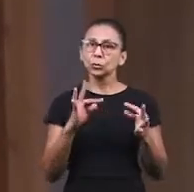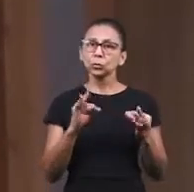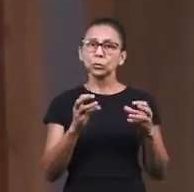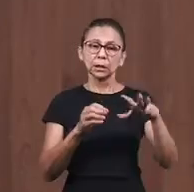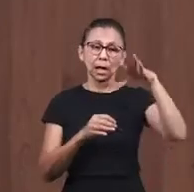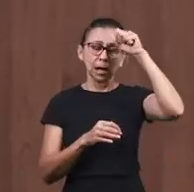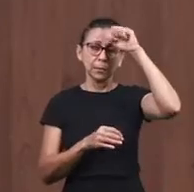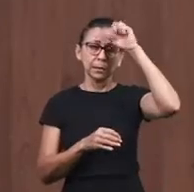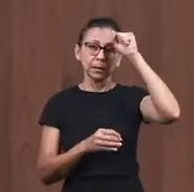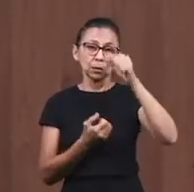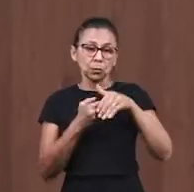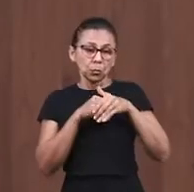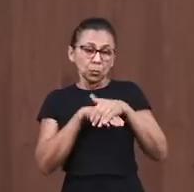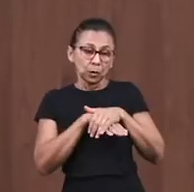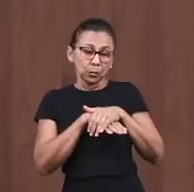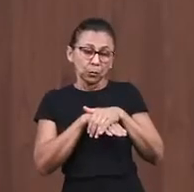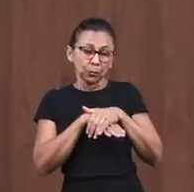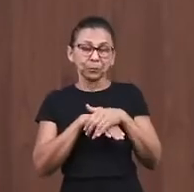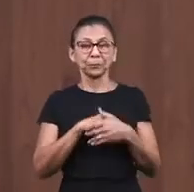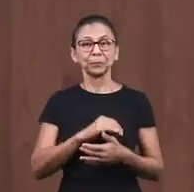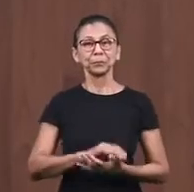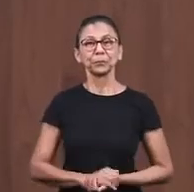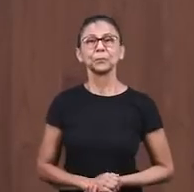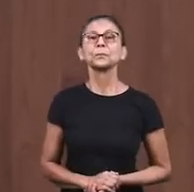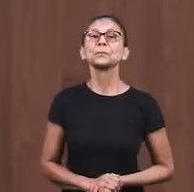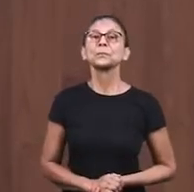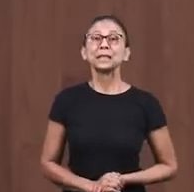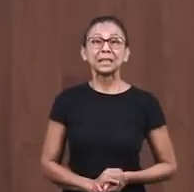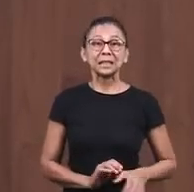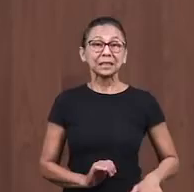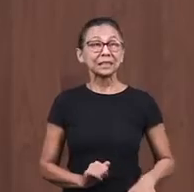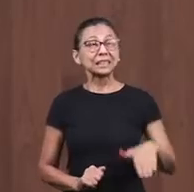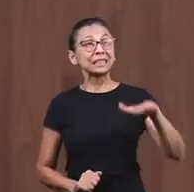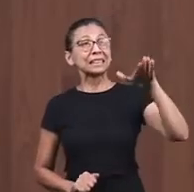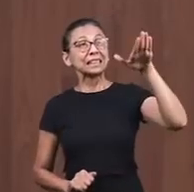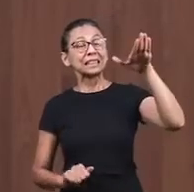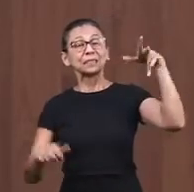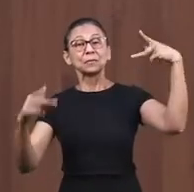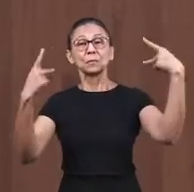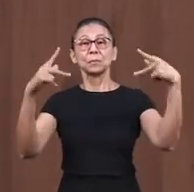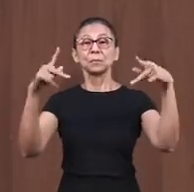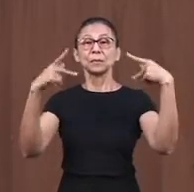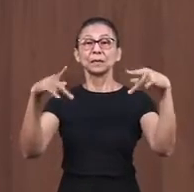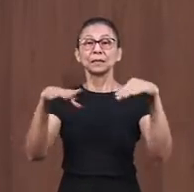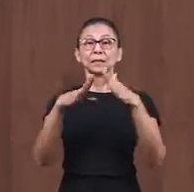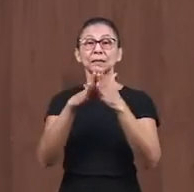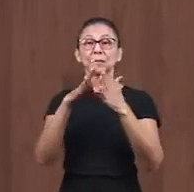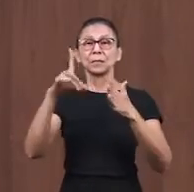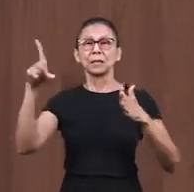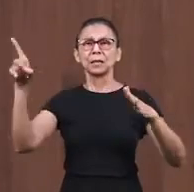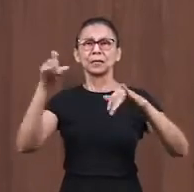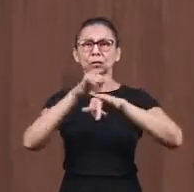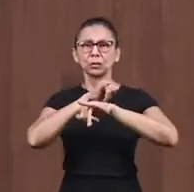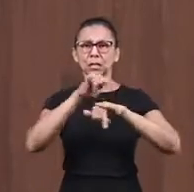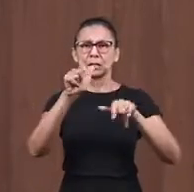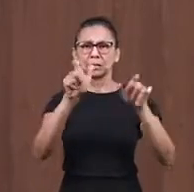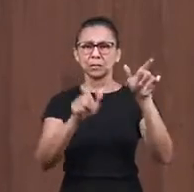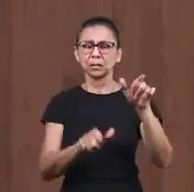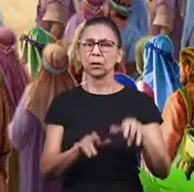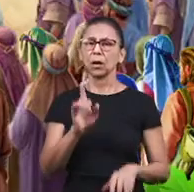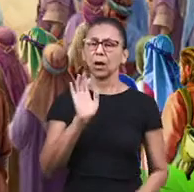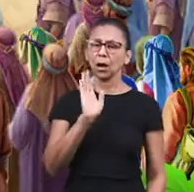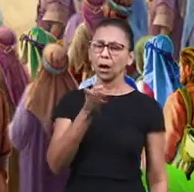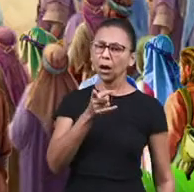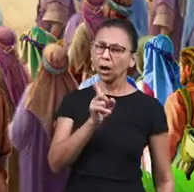so he grew up and he became a preacher of the word of God, announcing to everyone that